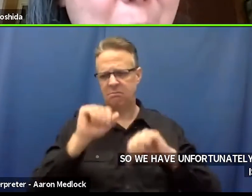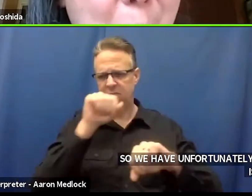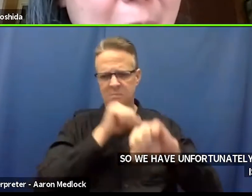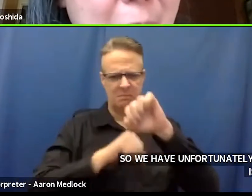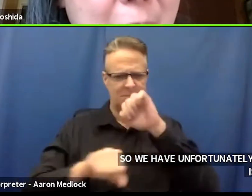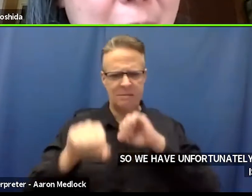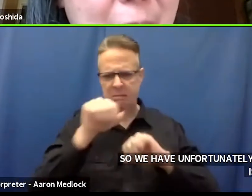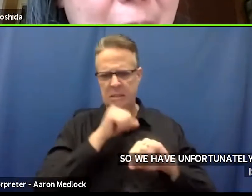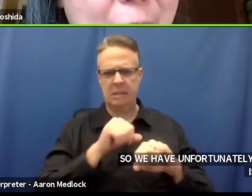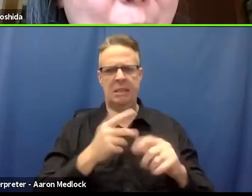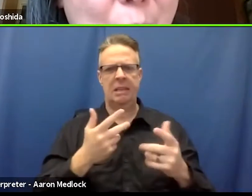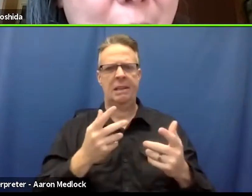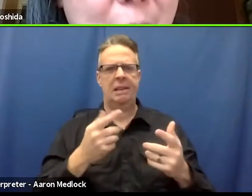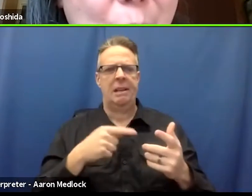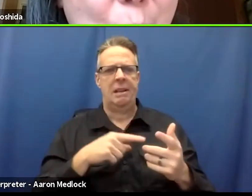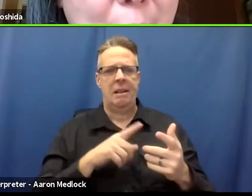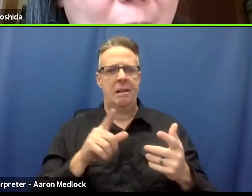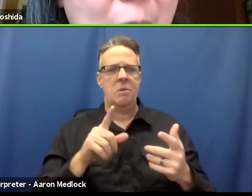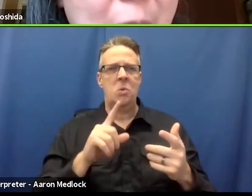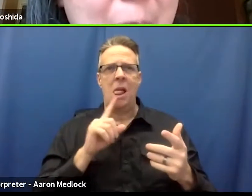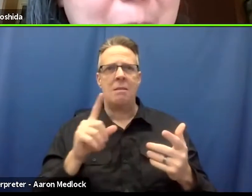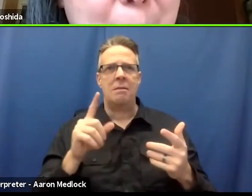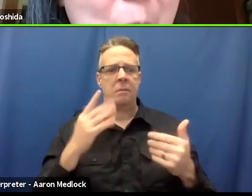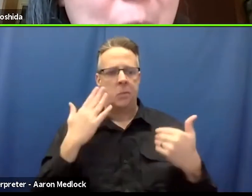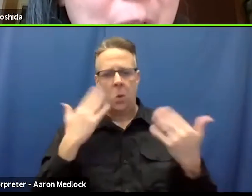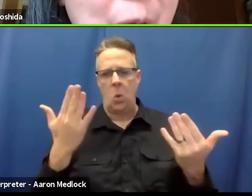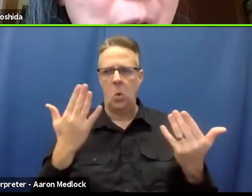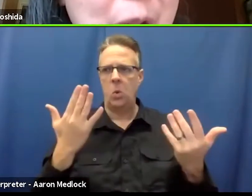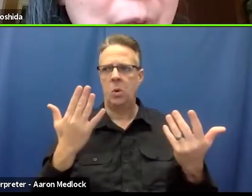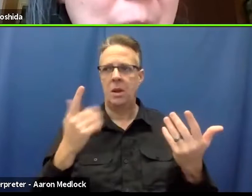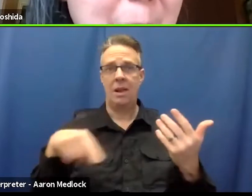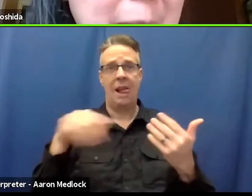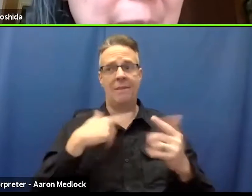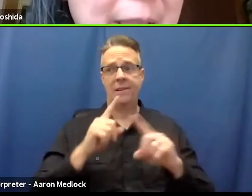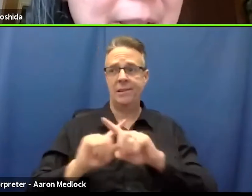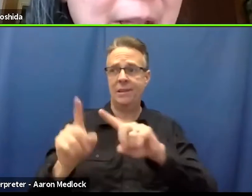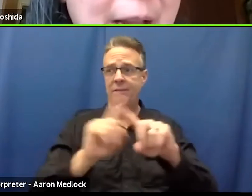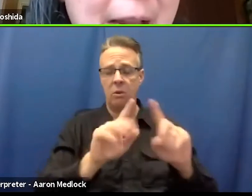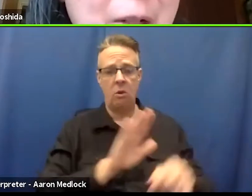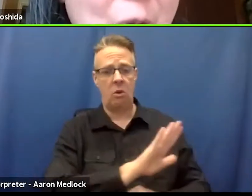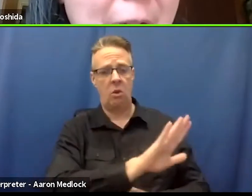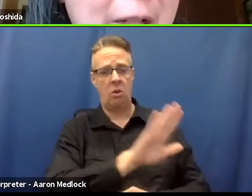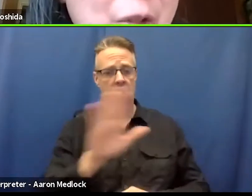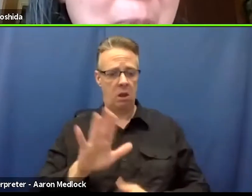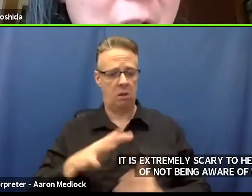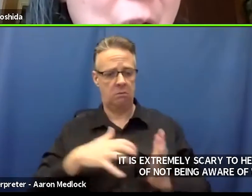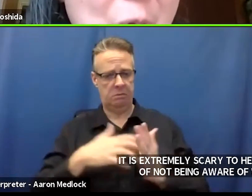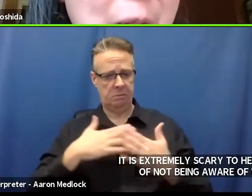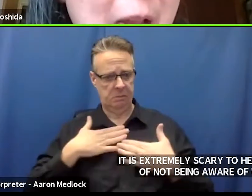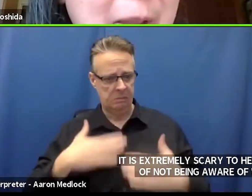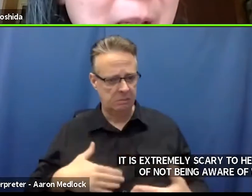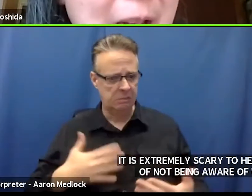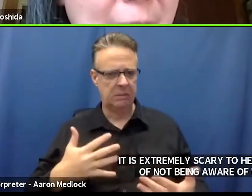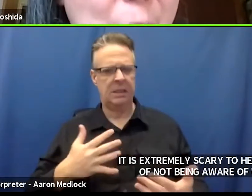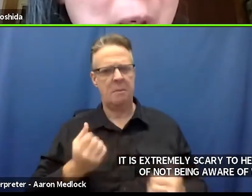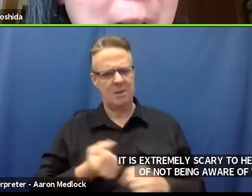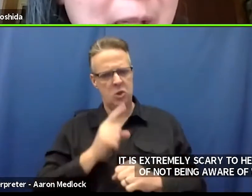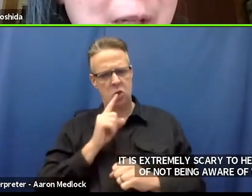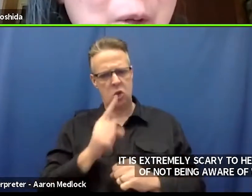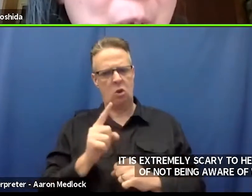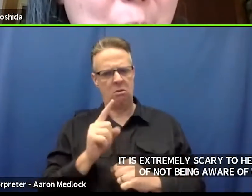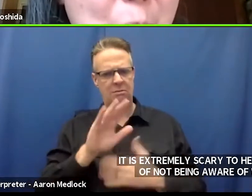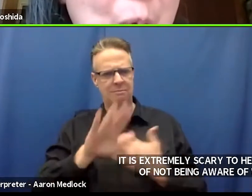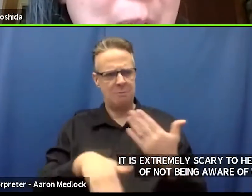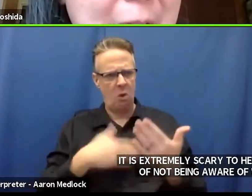not being aware of where people with different vulnerabilities, and trying to make sure that